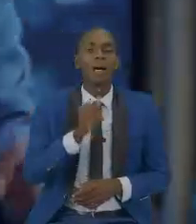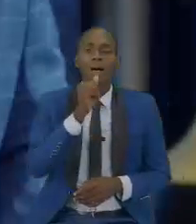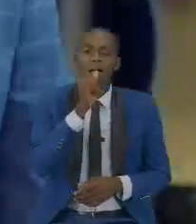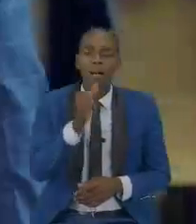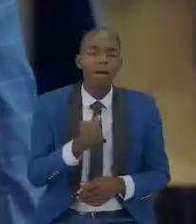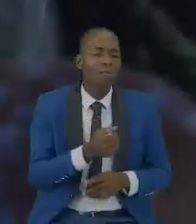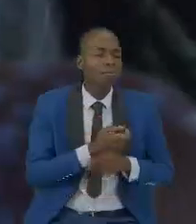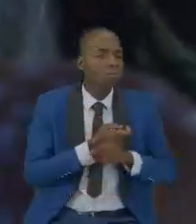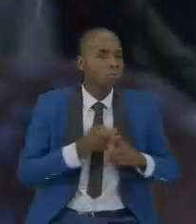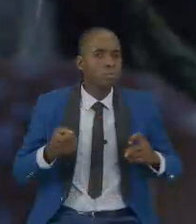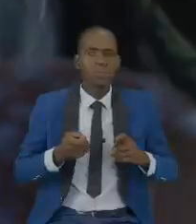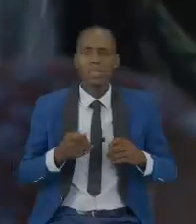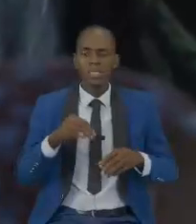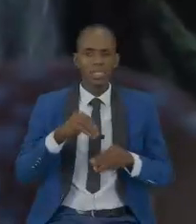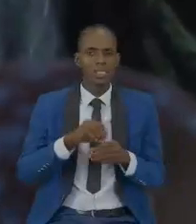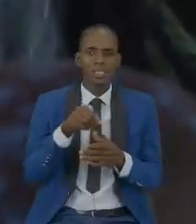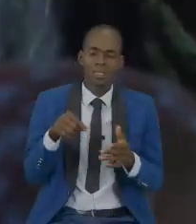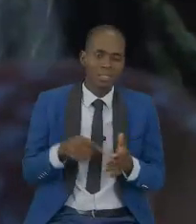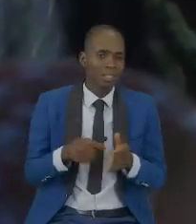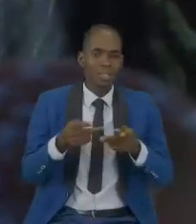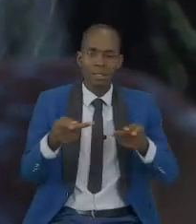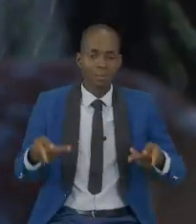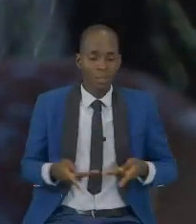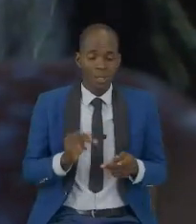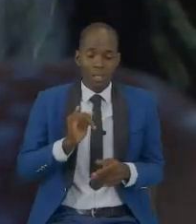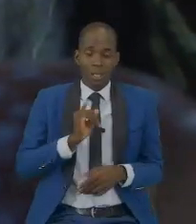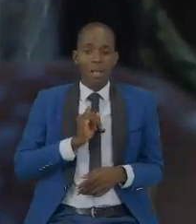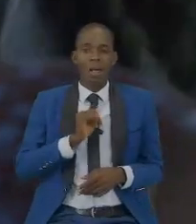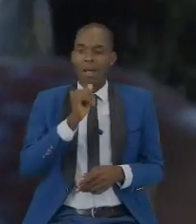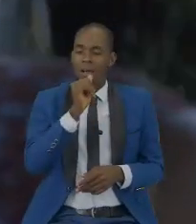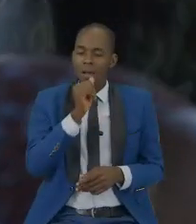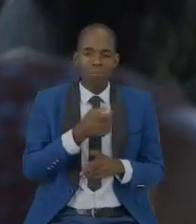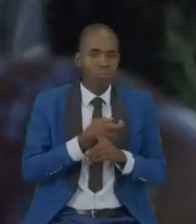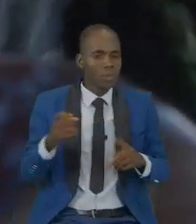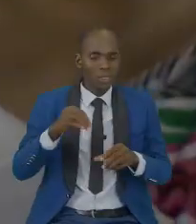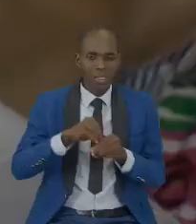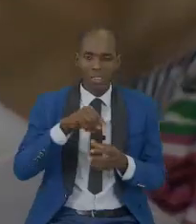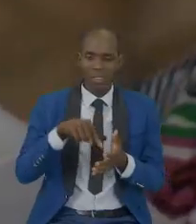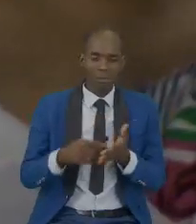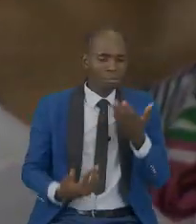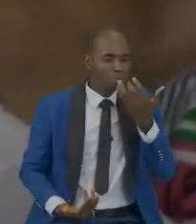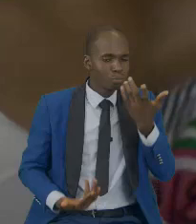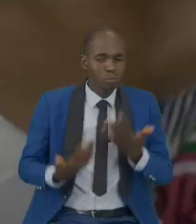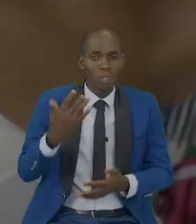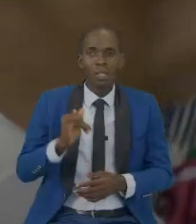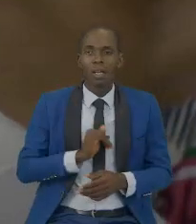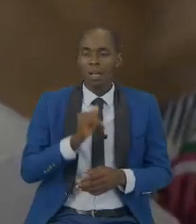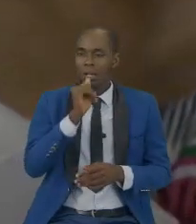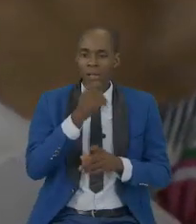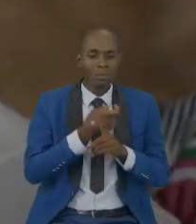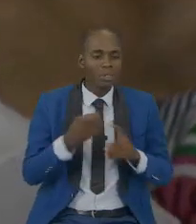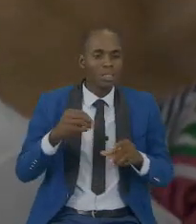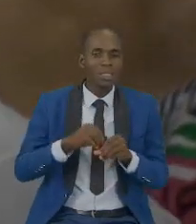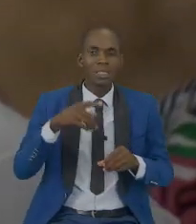this flame. I am tormented in this furnace. I'm tormented in the